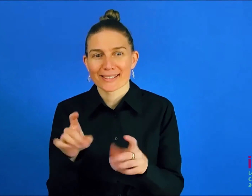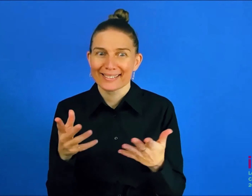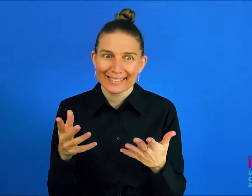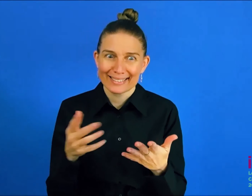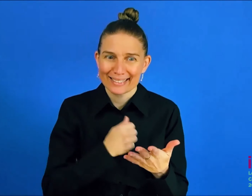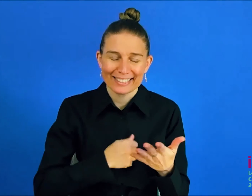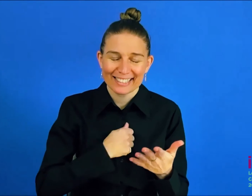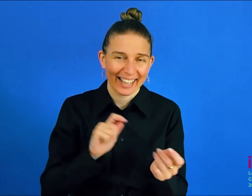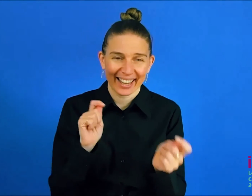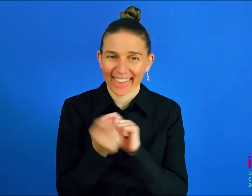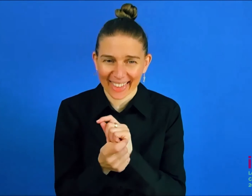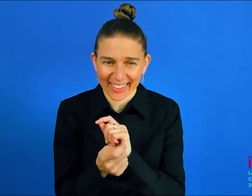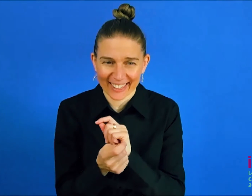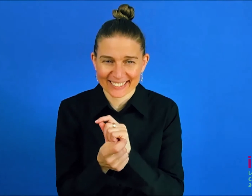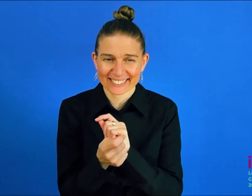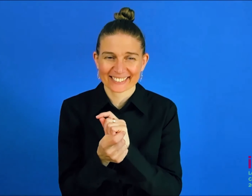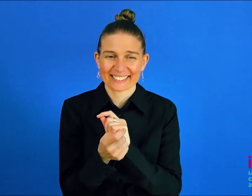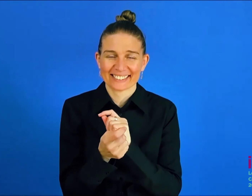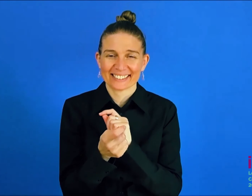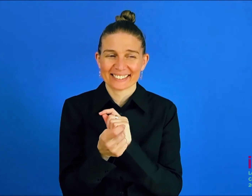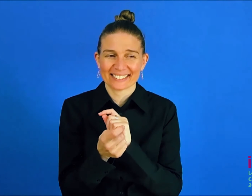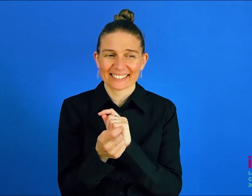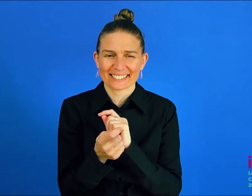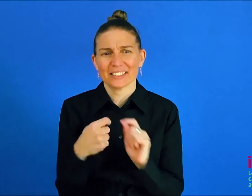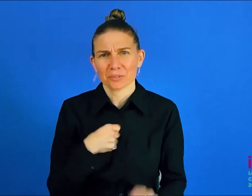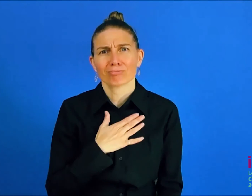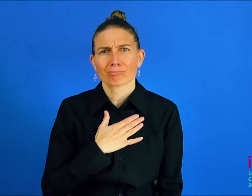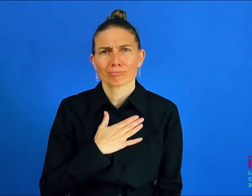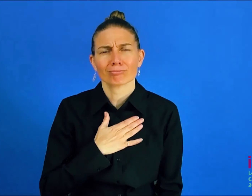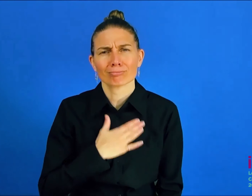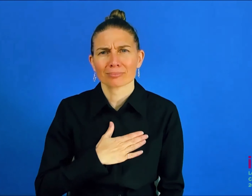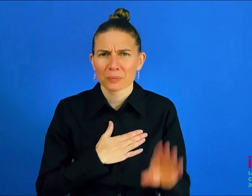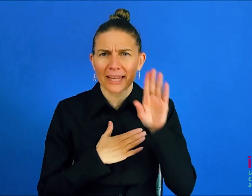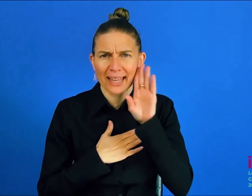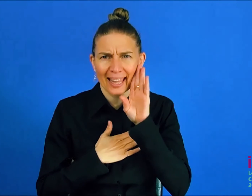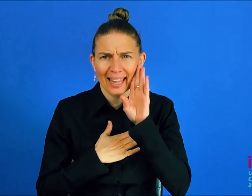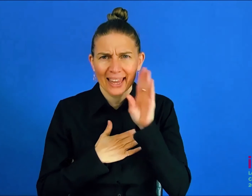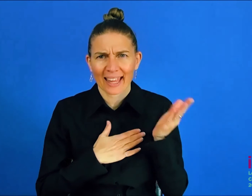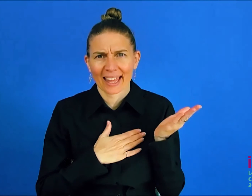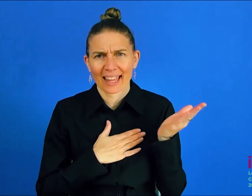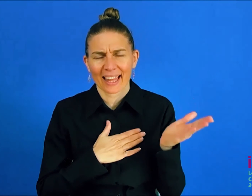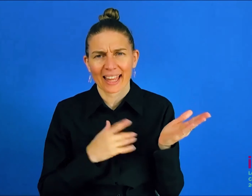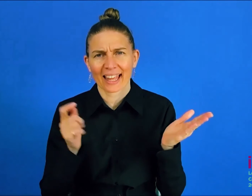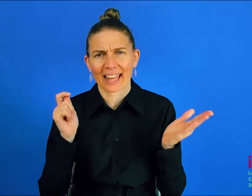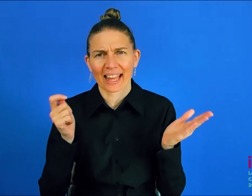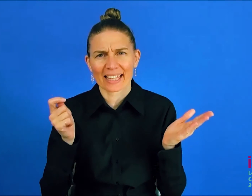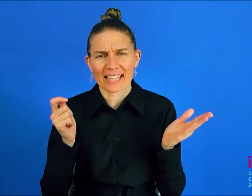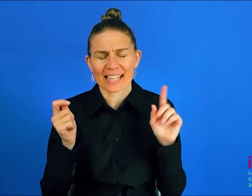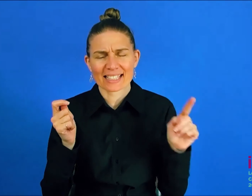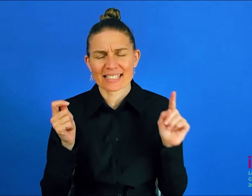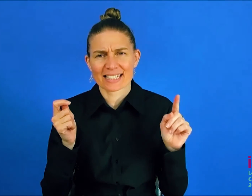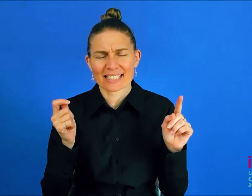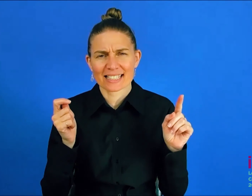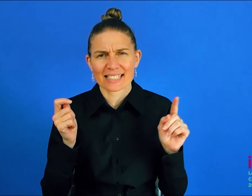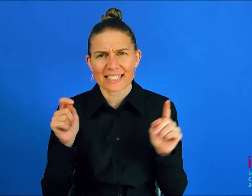the agenda, because we really do sort of like, want to bring McDonald to hear about the Kenya's census experience.